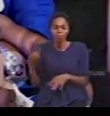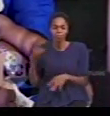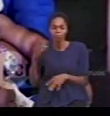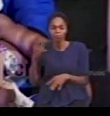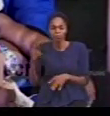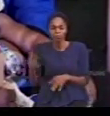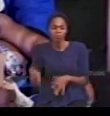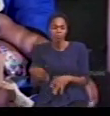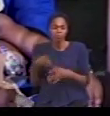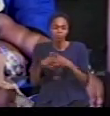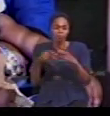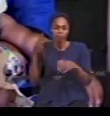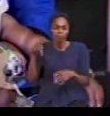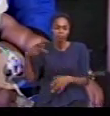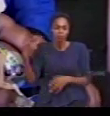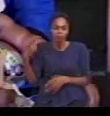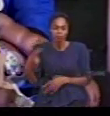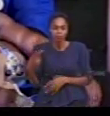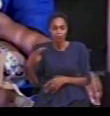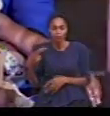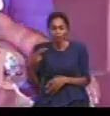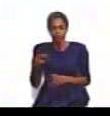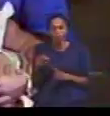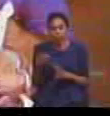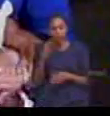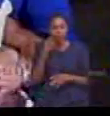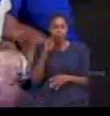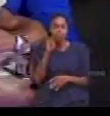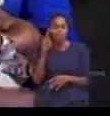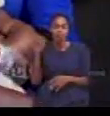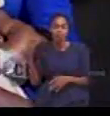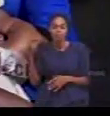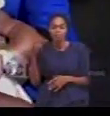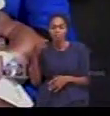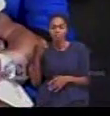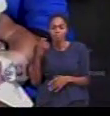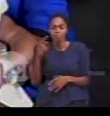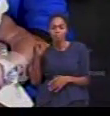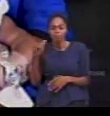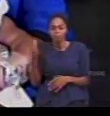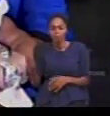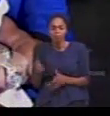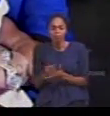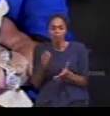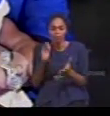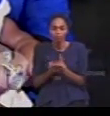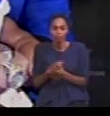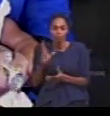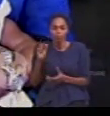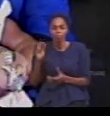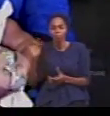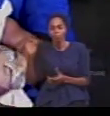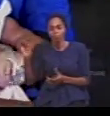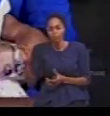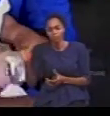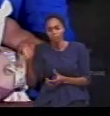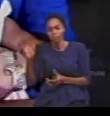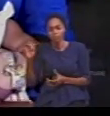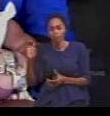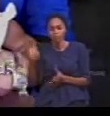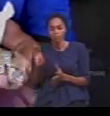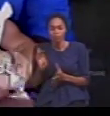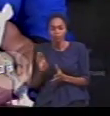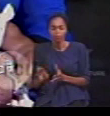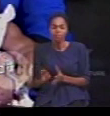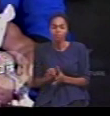Port Harcourt, Showers of Blessings Through Christ. We got married 2018 February, and